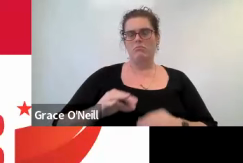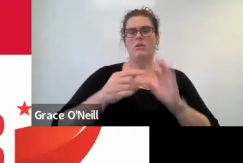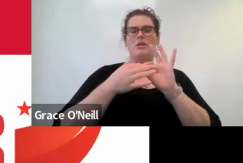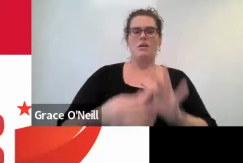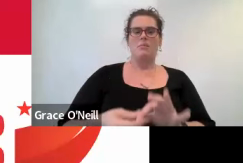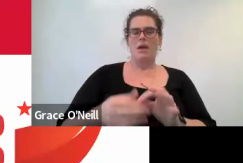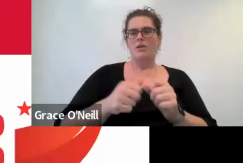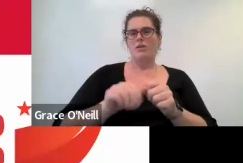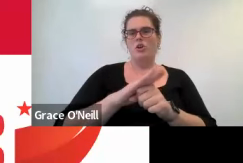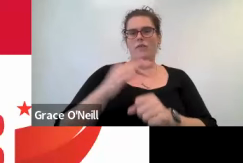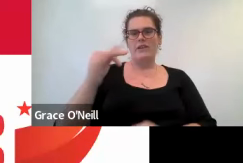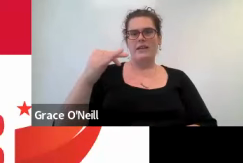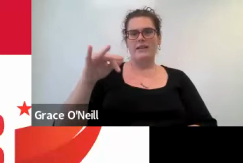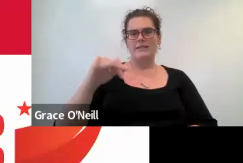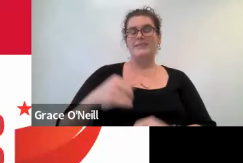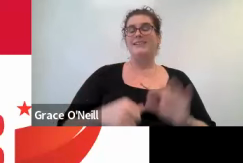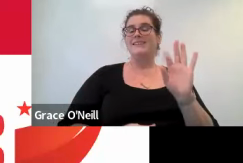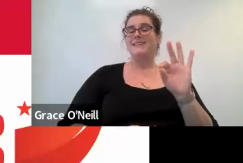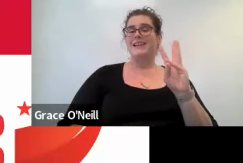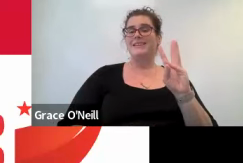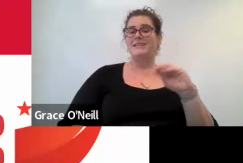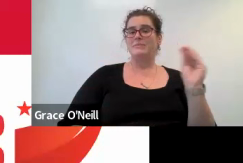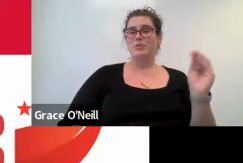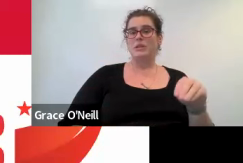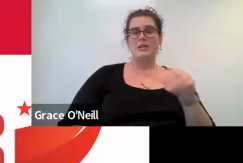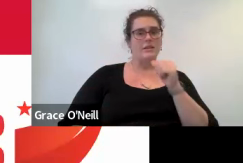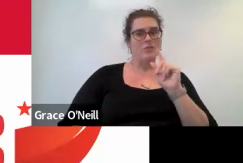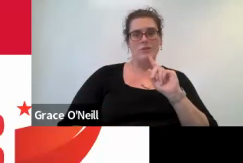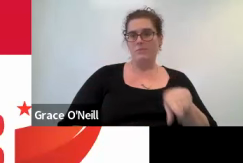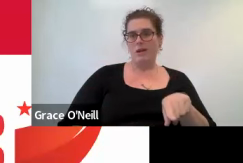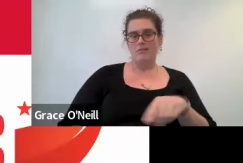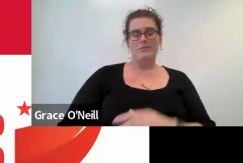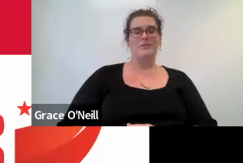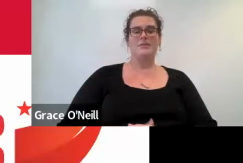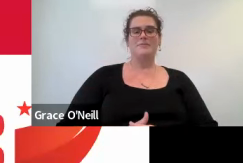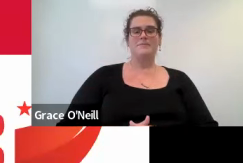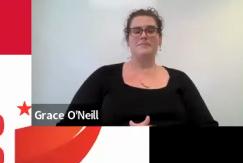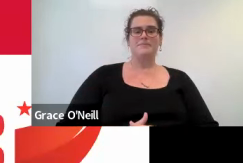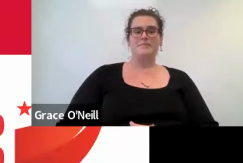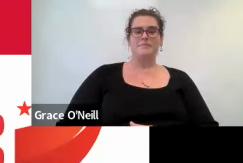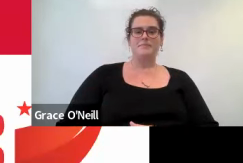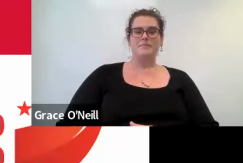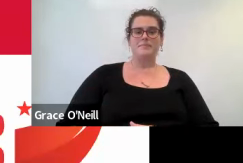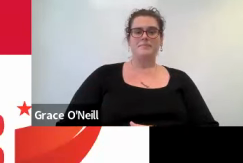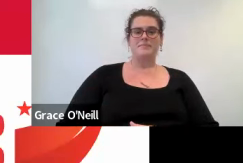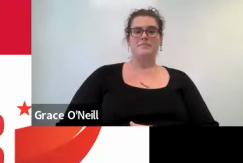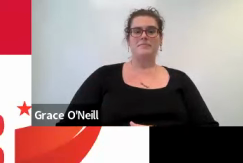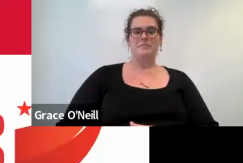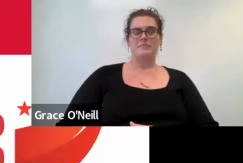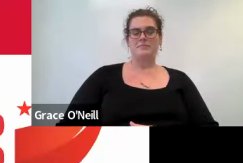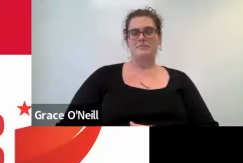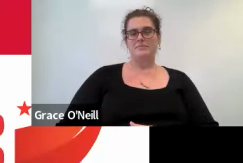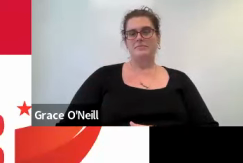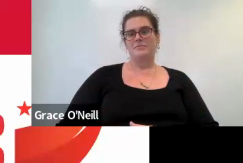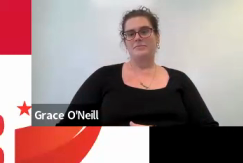COVID-19, 96% failed to respond. This is likely due to the negative response submitted for